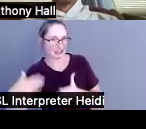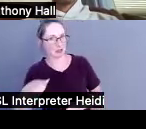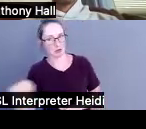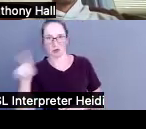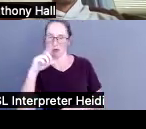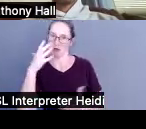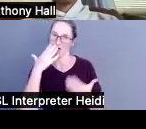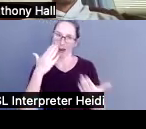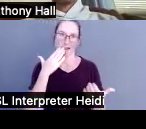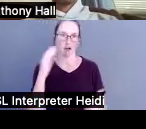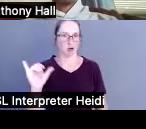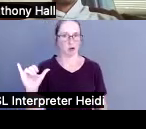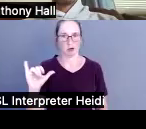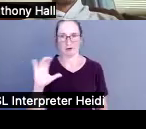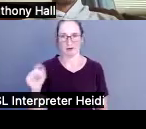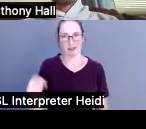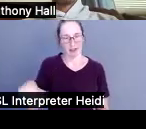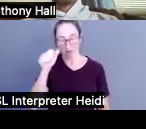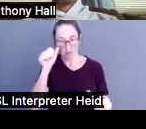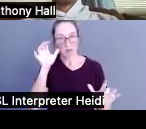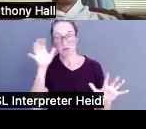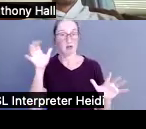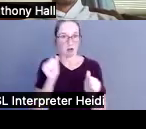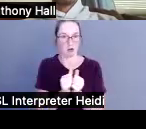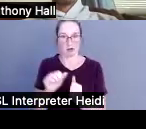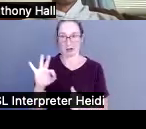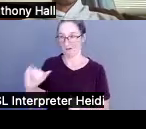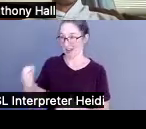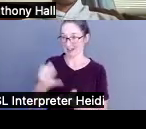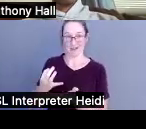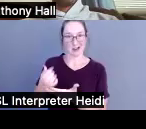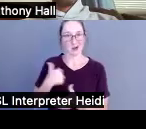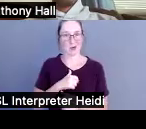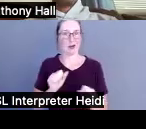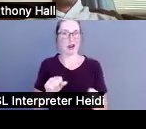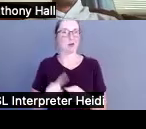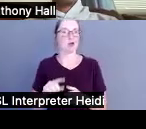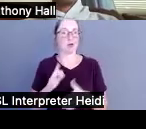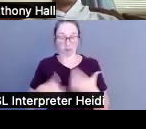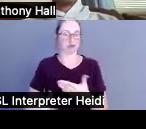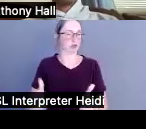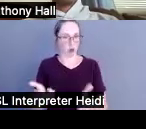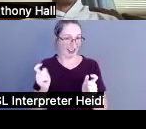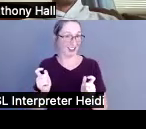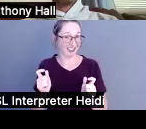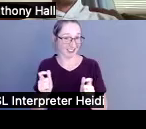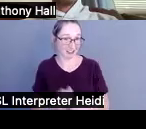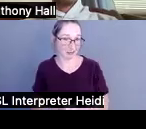extremely grateful and just surprised that with the flex funding, we were able to make things move so quickly.